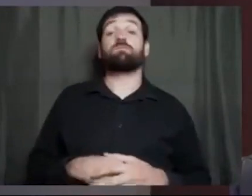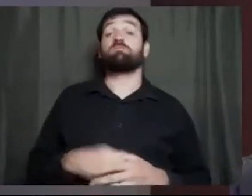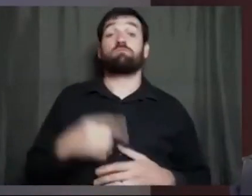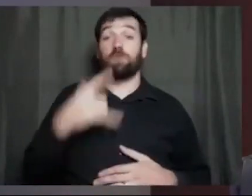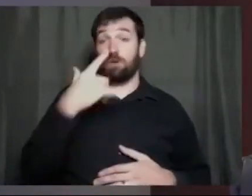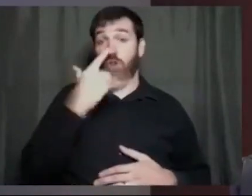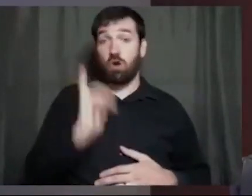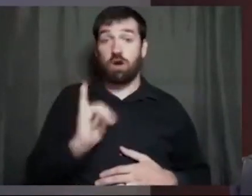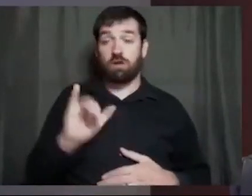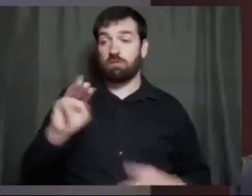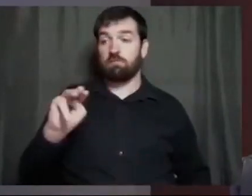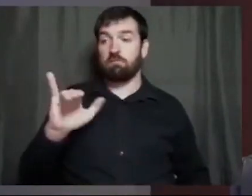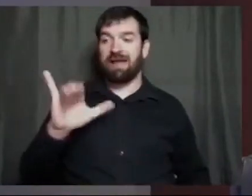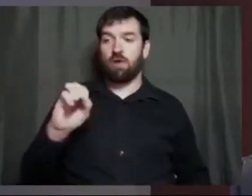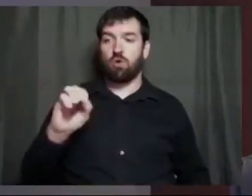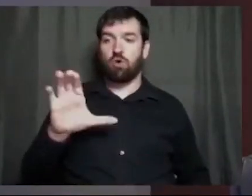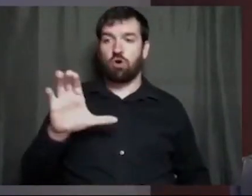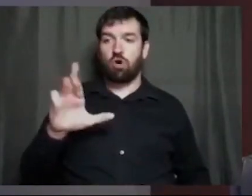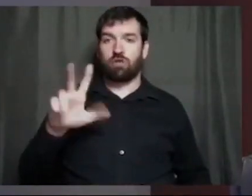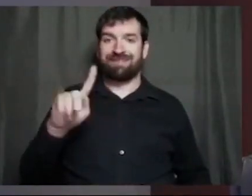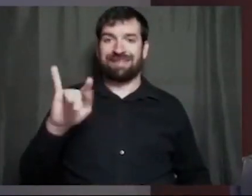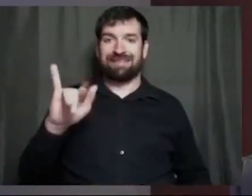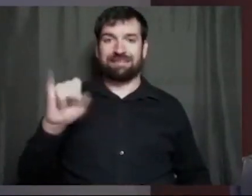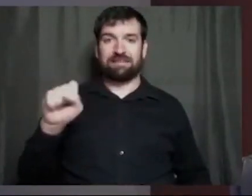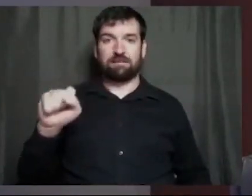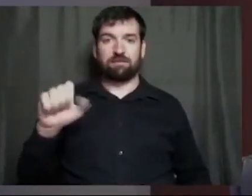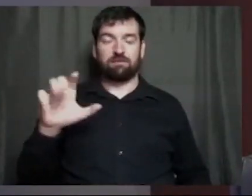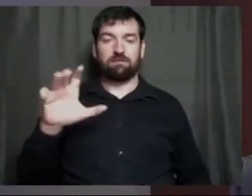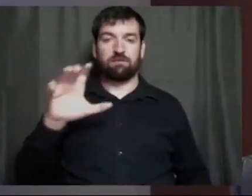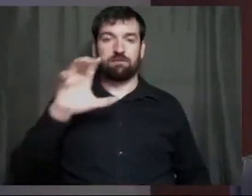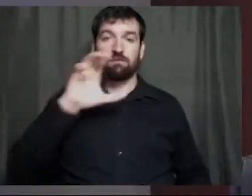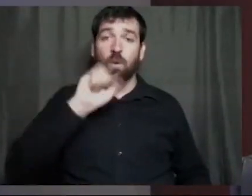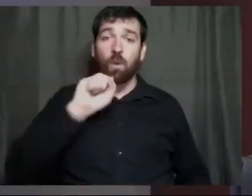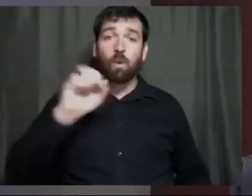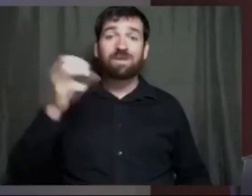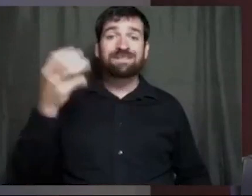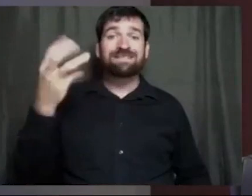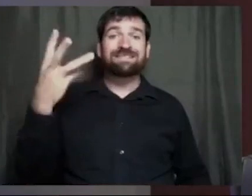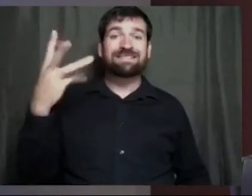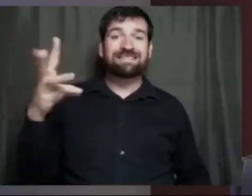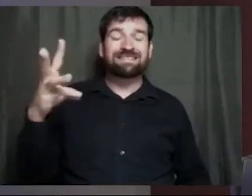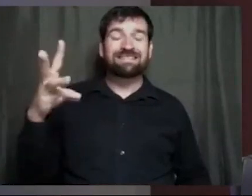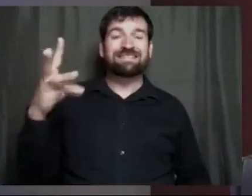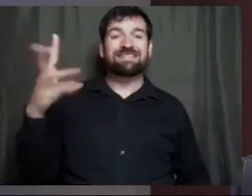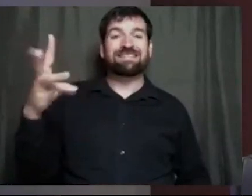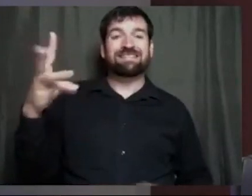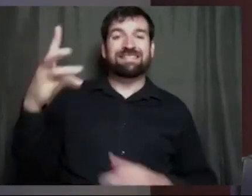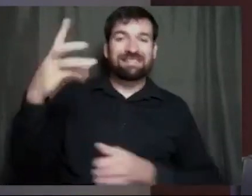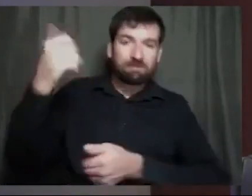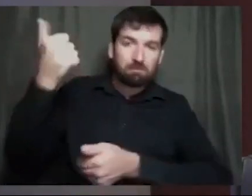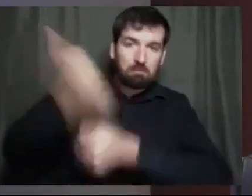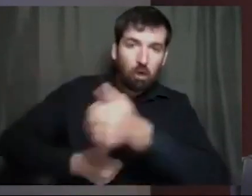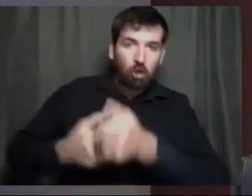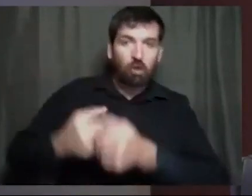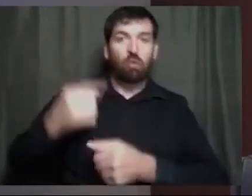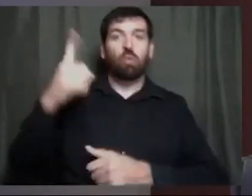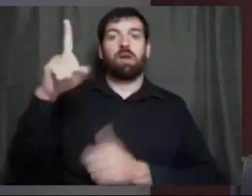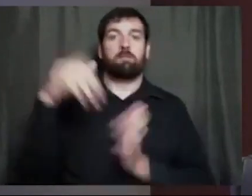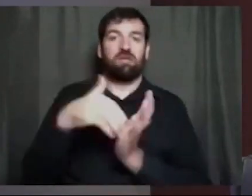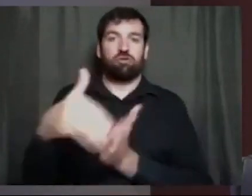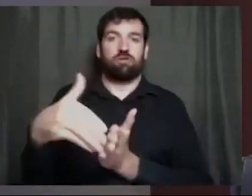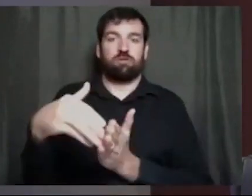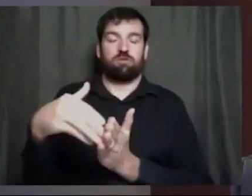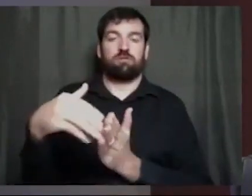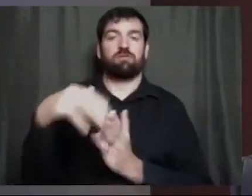myocarditis occurs in about 16 in every 1 million vaccines given. It's predominantly in boys in that older teenage, young adult